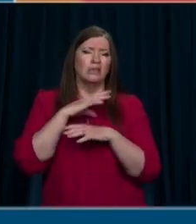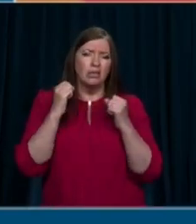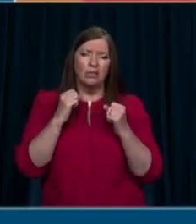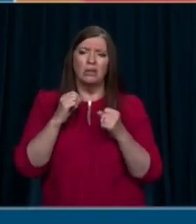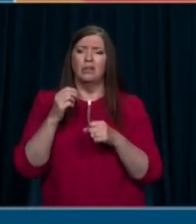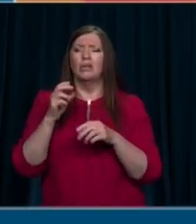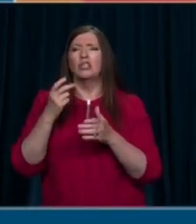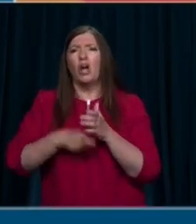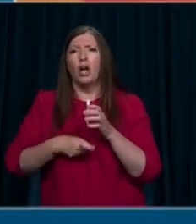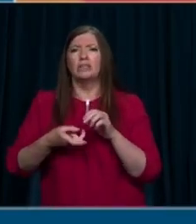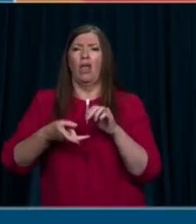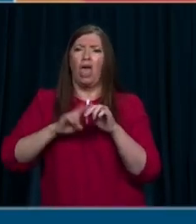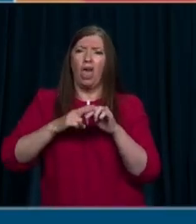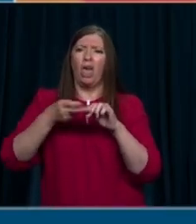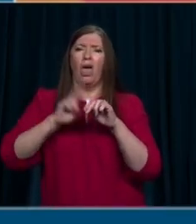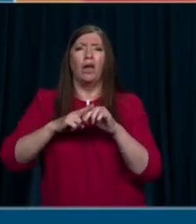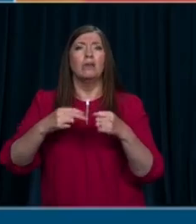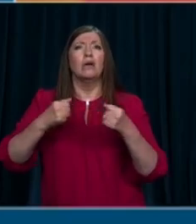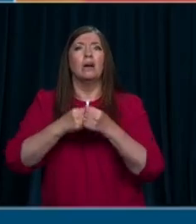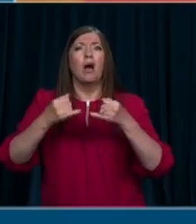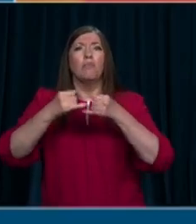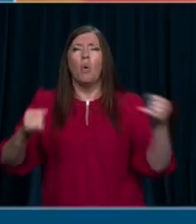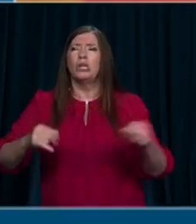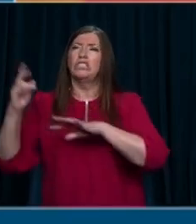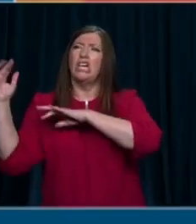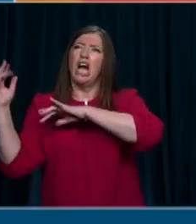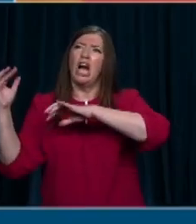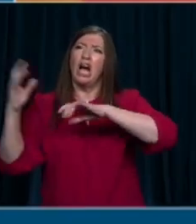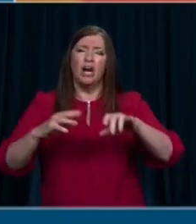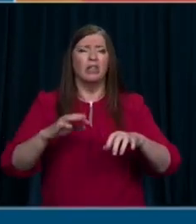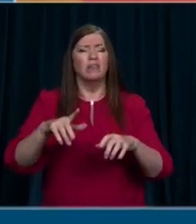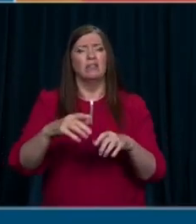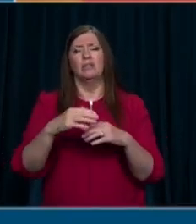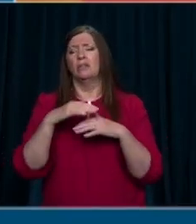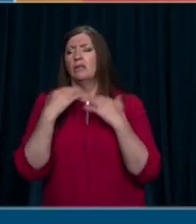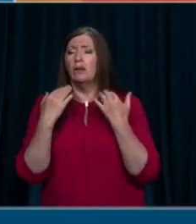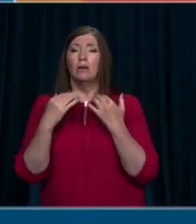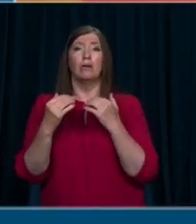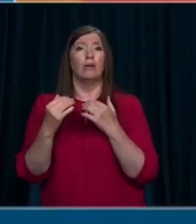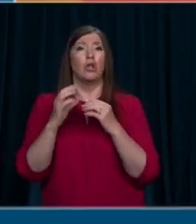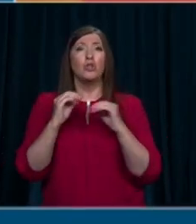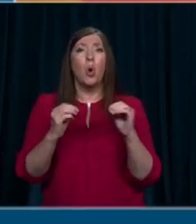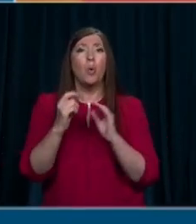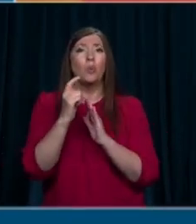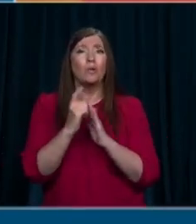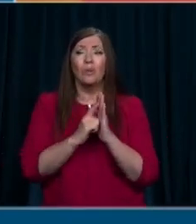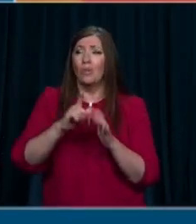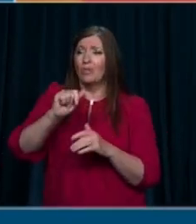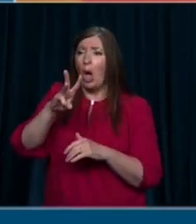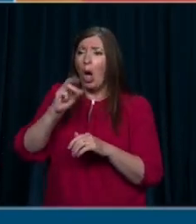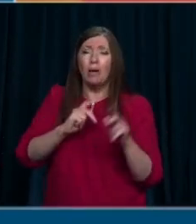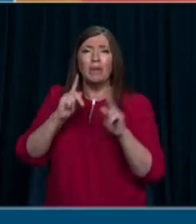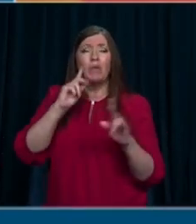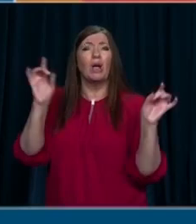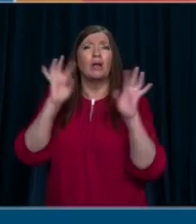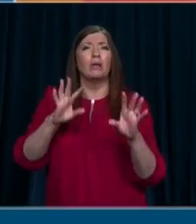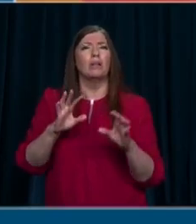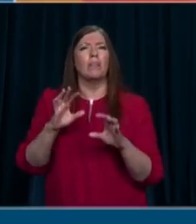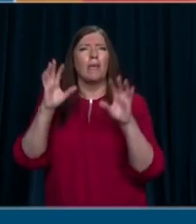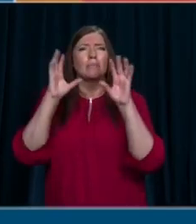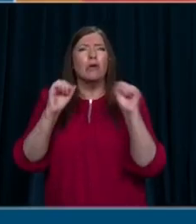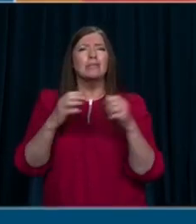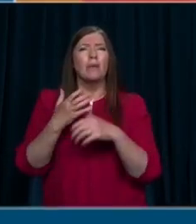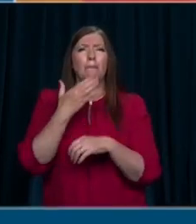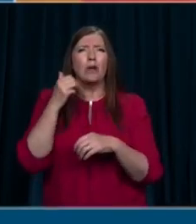of a hemorrhaging border? Are you tired of lawlessness? America was better under President Trump. America had Abraham Accords. We